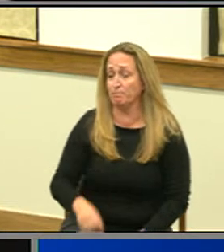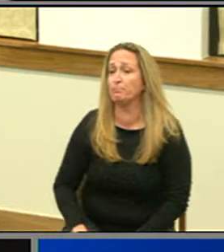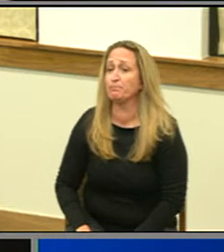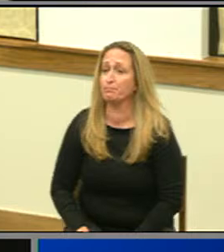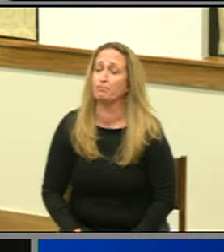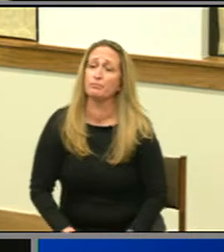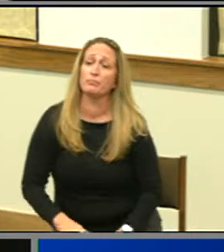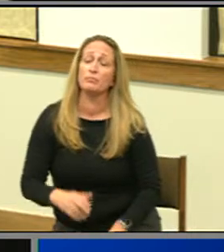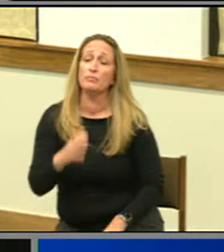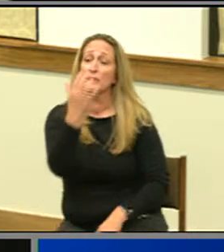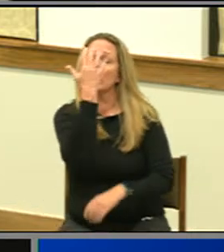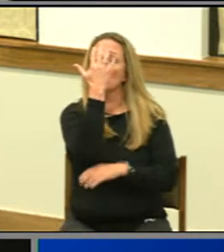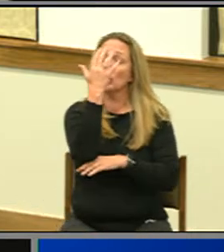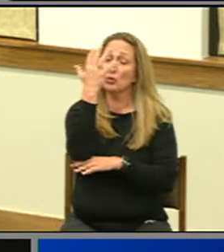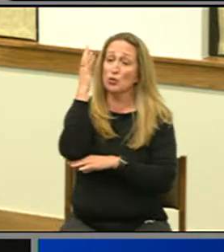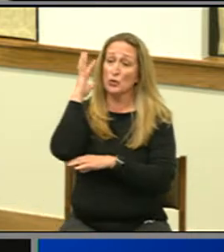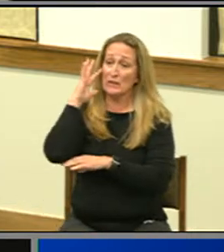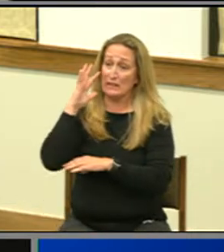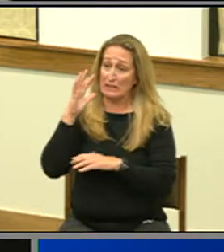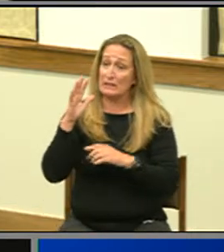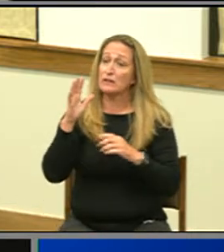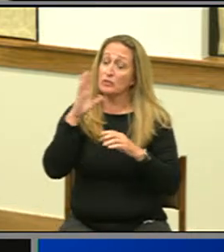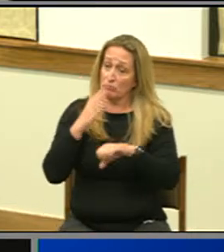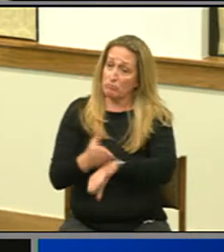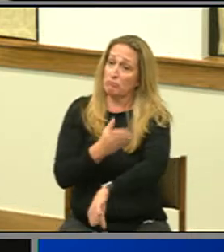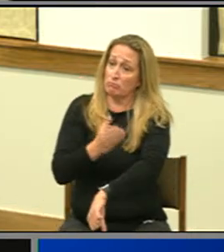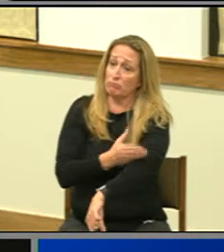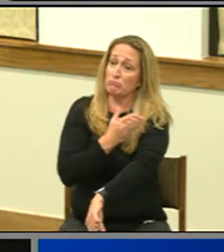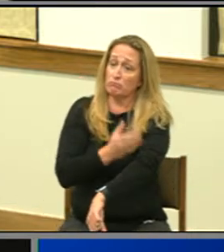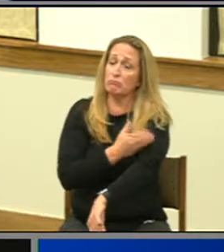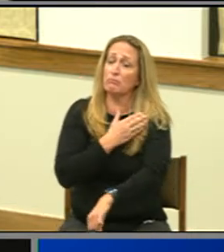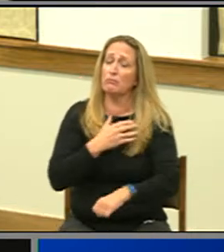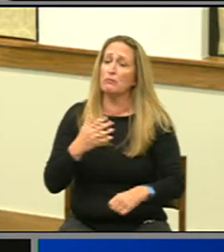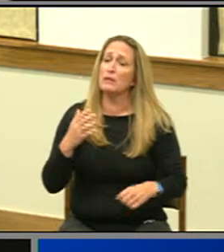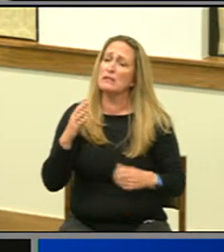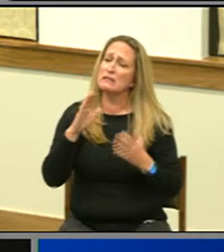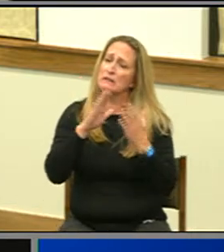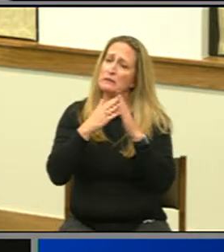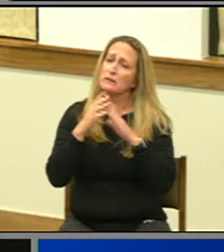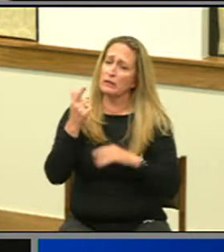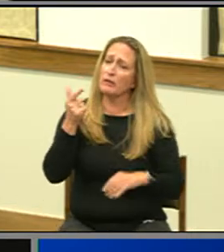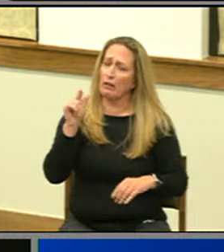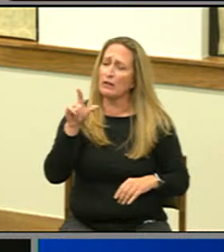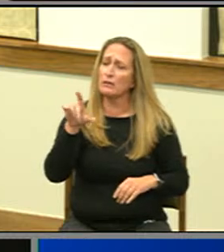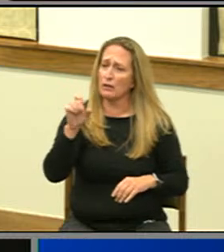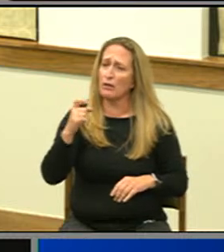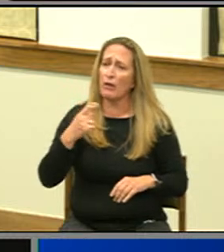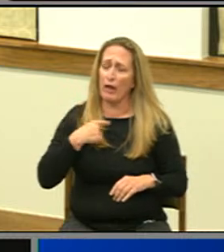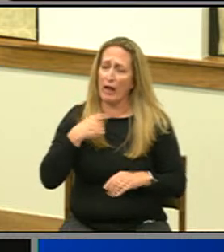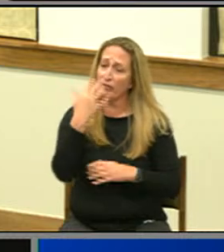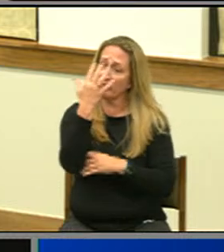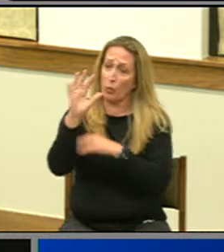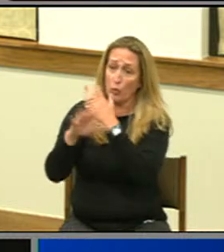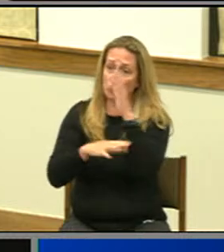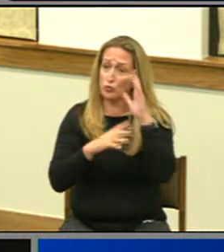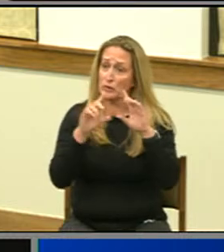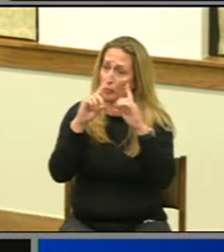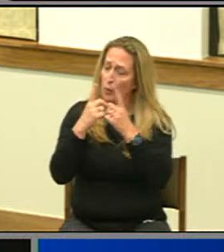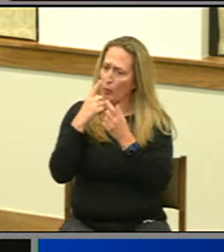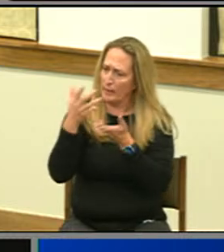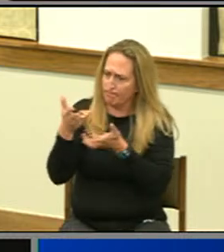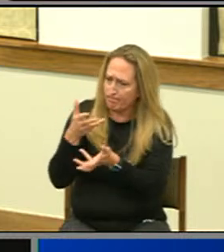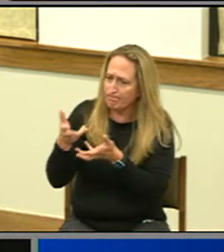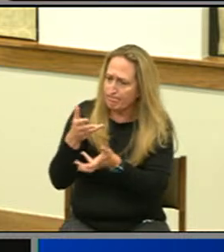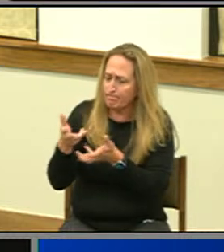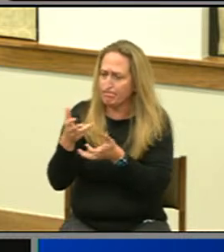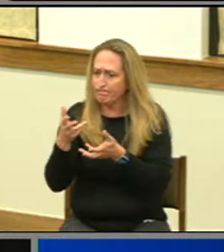Street tree improvements. Trees, City of Glendale has a forestry department, and we work closely with